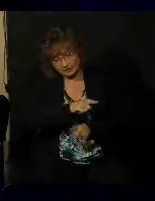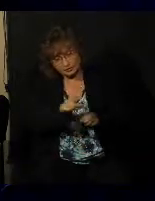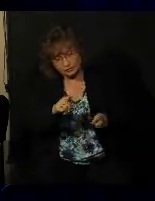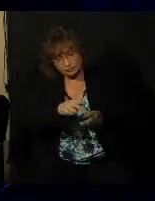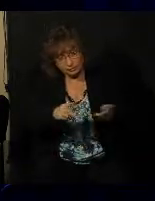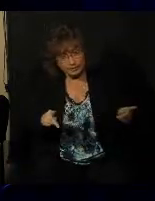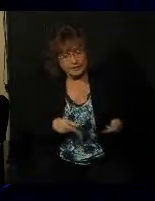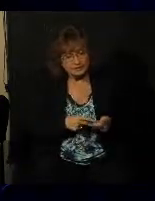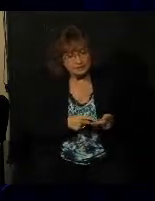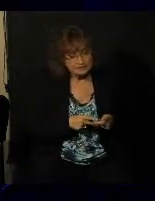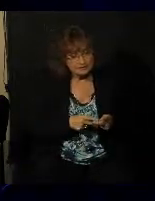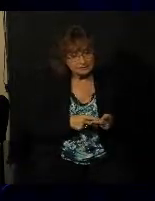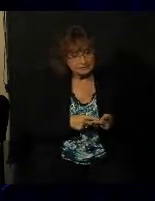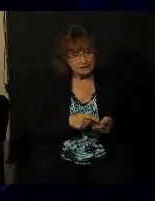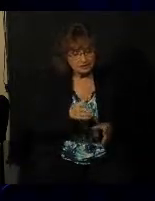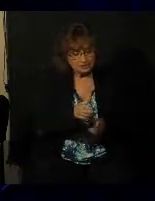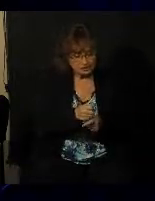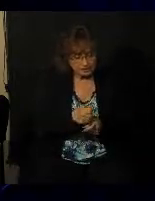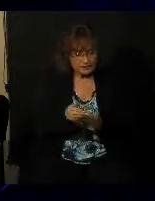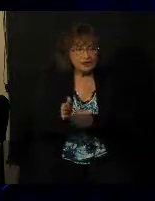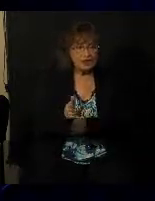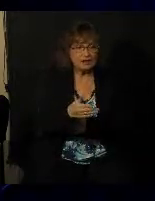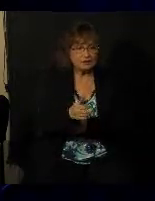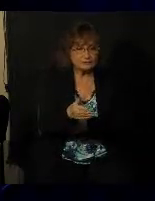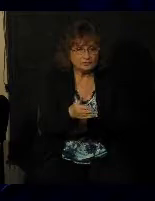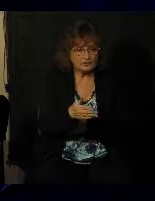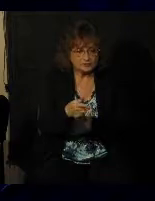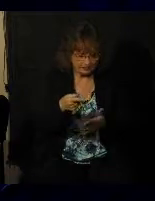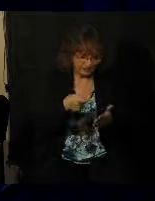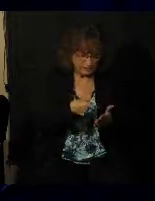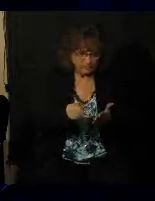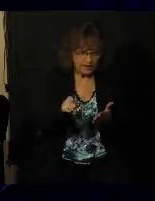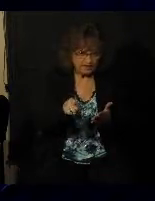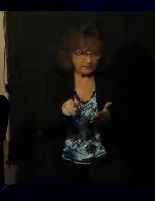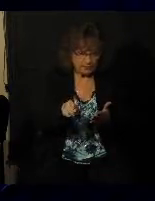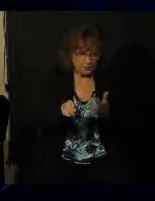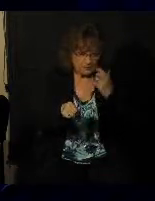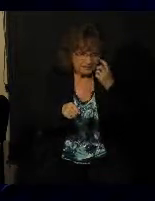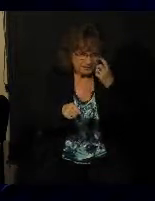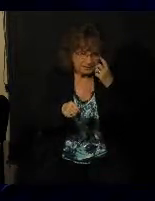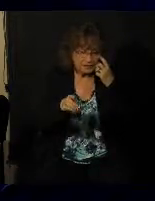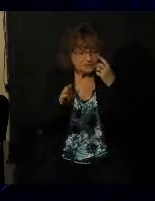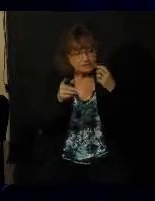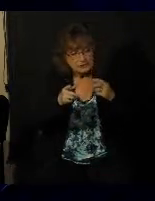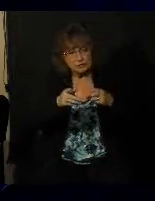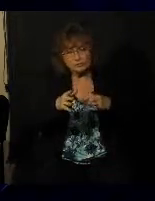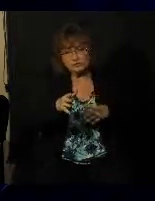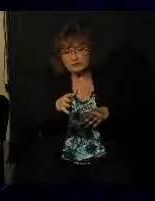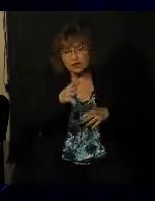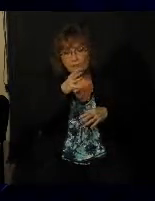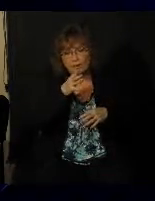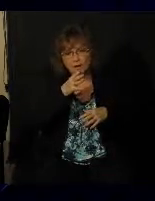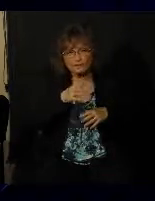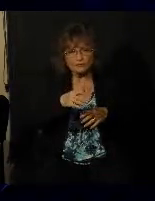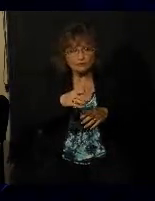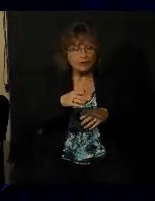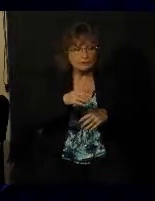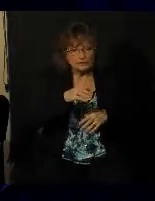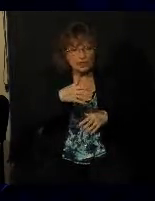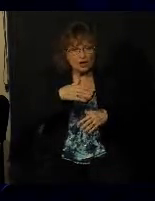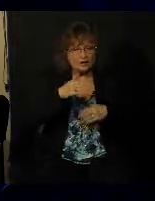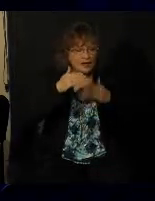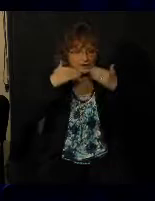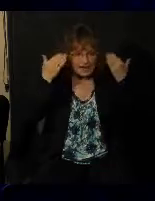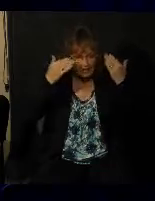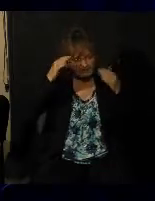that's where our biggest mess up. We expect people to come sit among 700 and get it. And nobody is